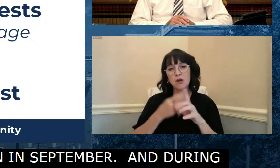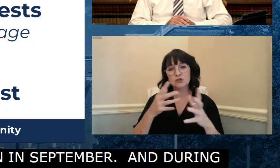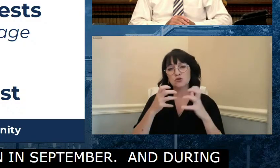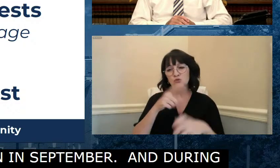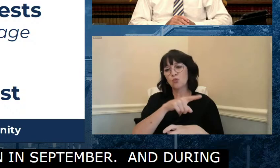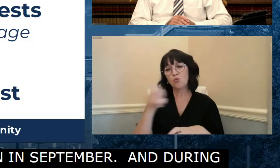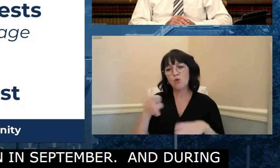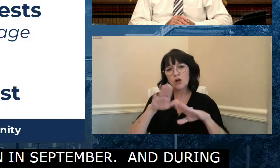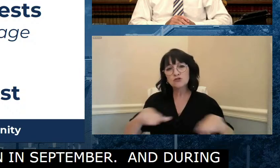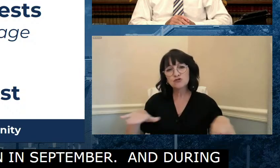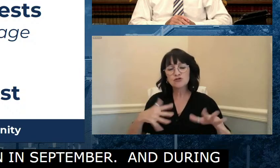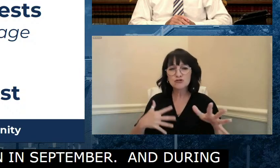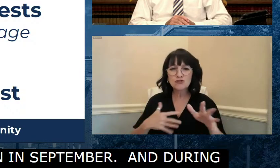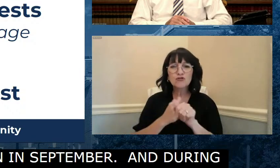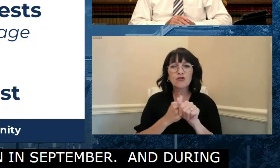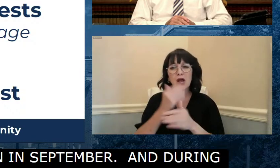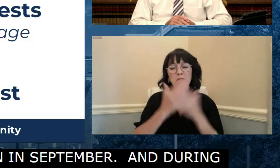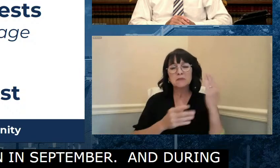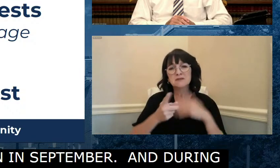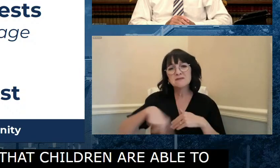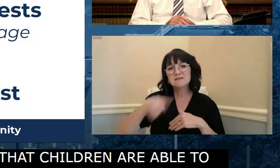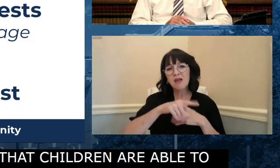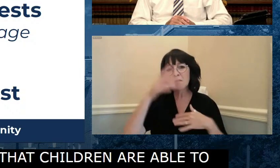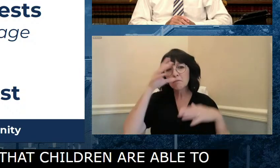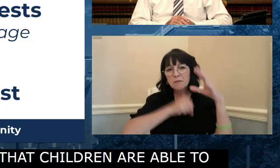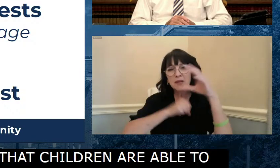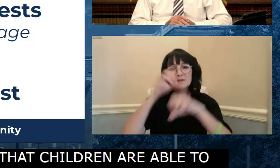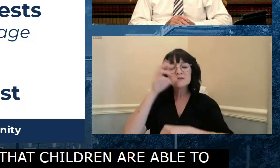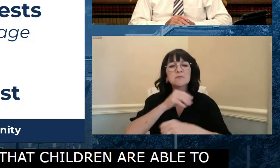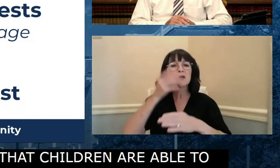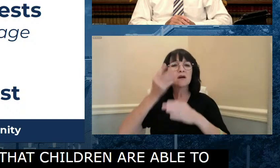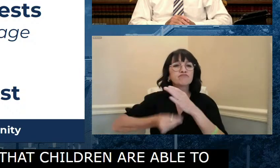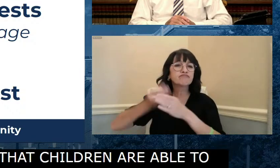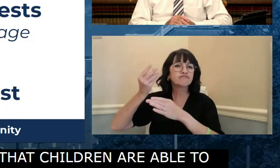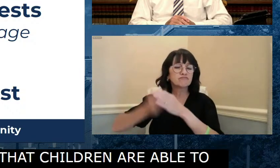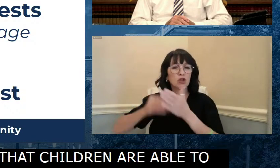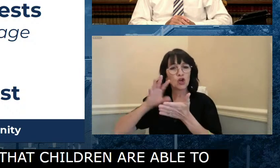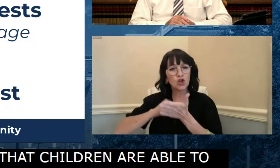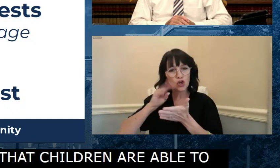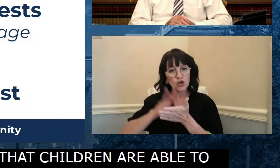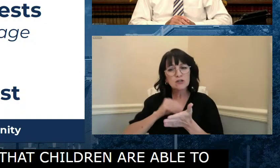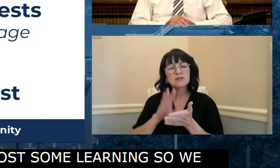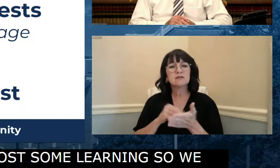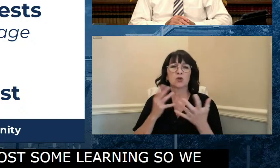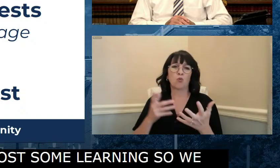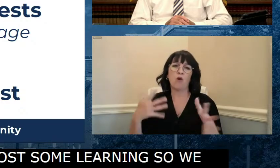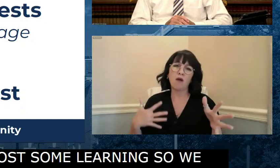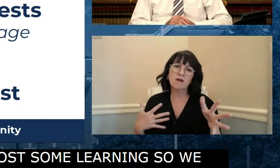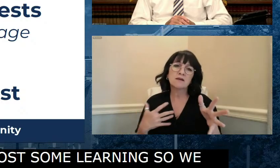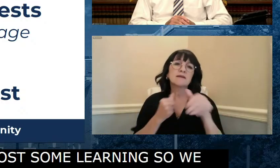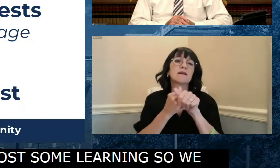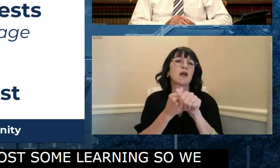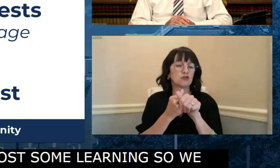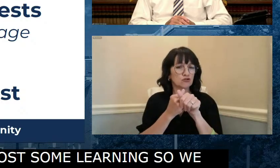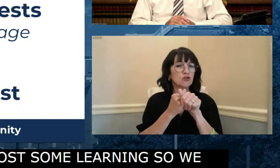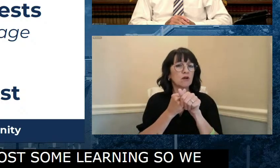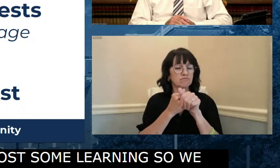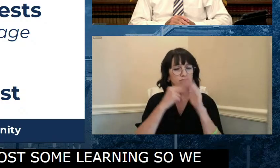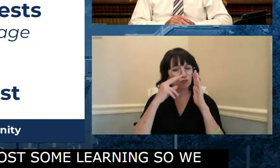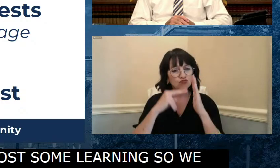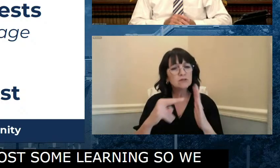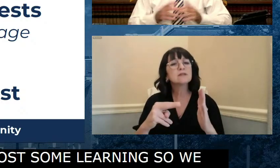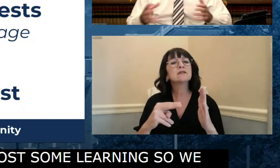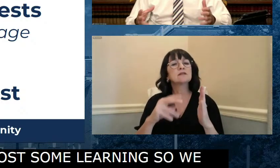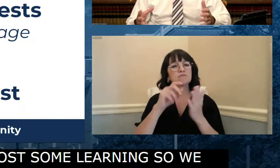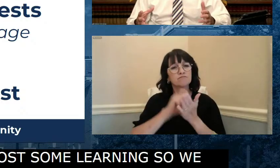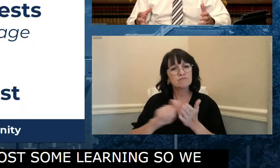up where they might have lost some learning. So we have a lot of work to do. We've got great partners in doing that